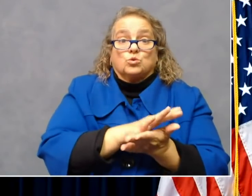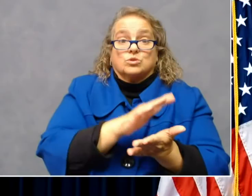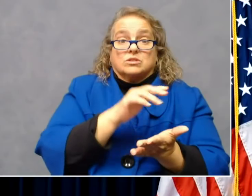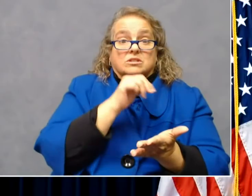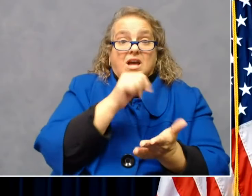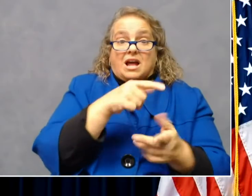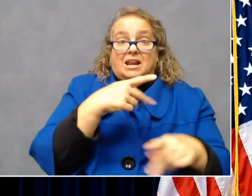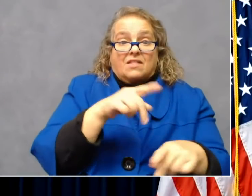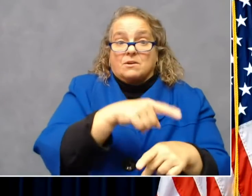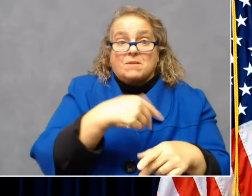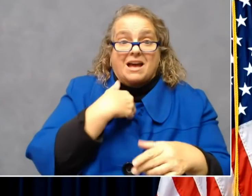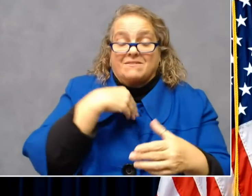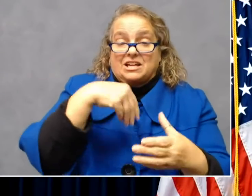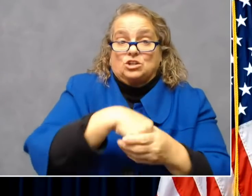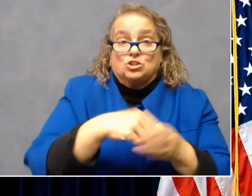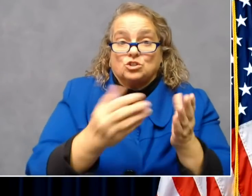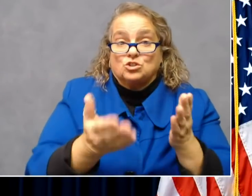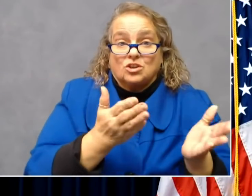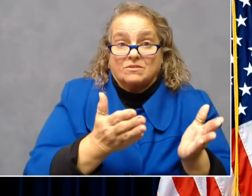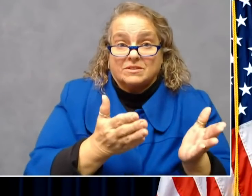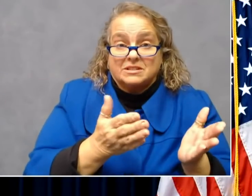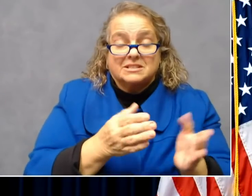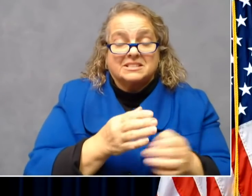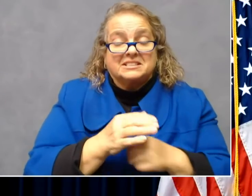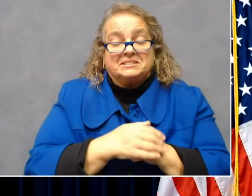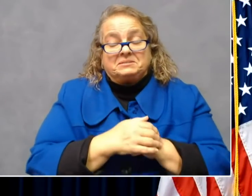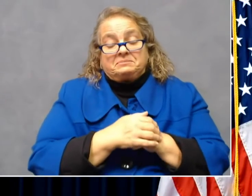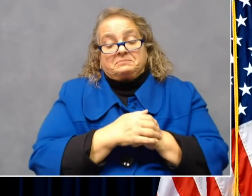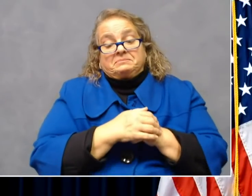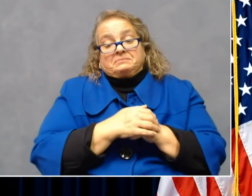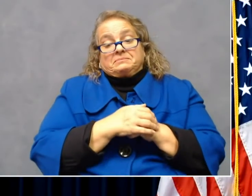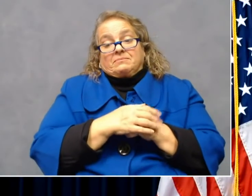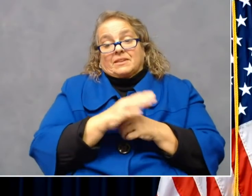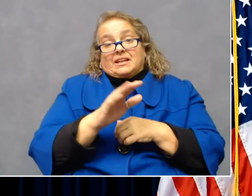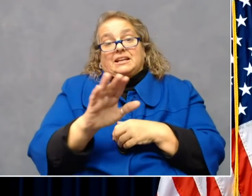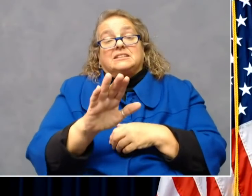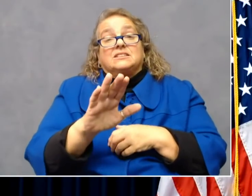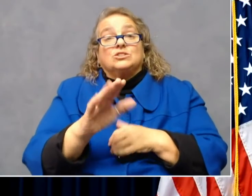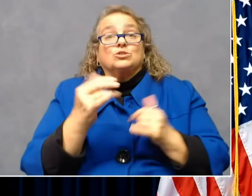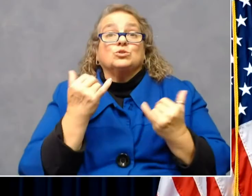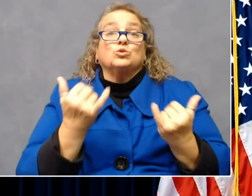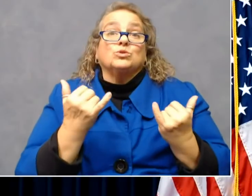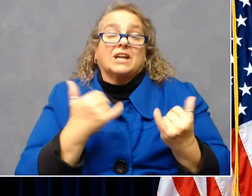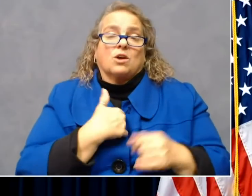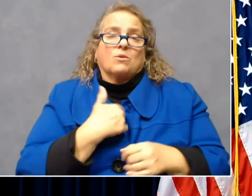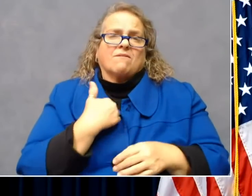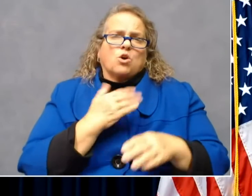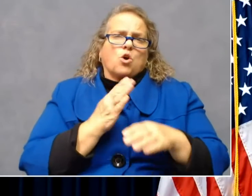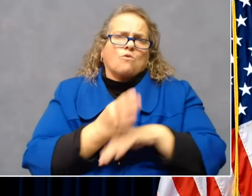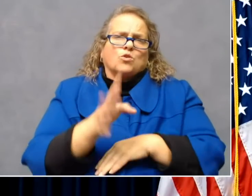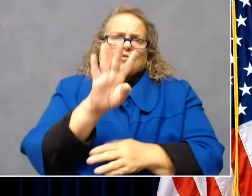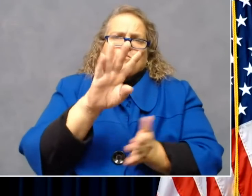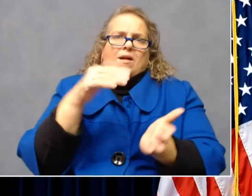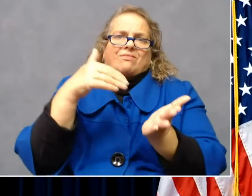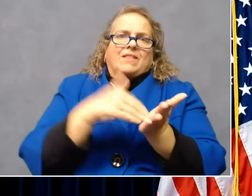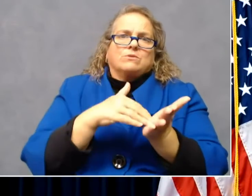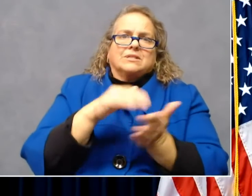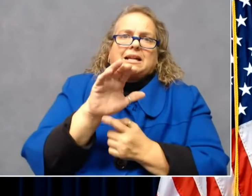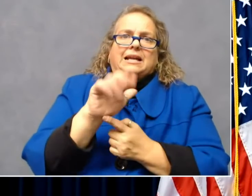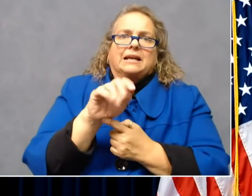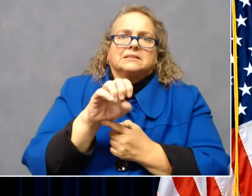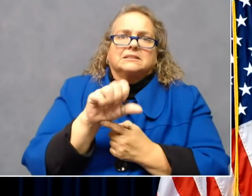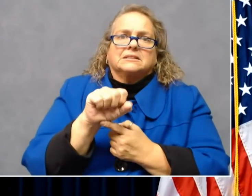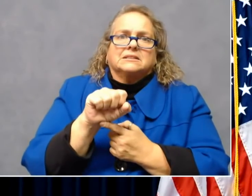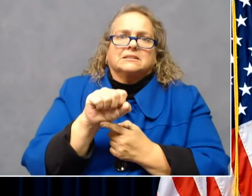Today, we had over 4,000 cases. We are in exponential growth, and we are having, for the deadliest month last